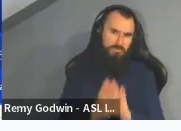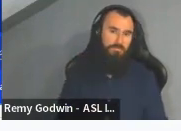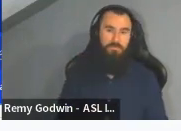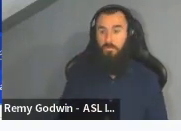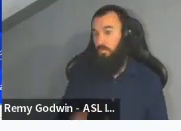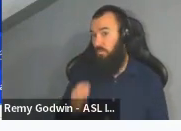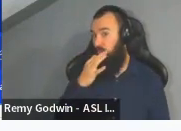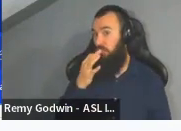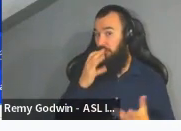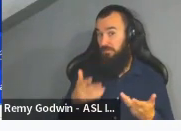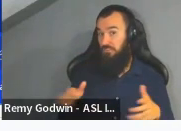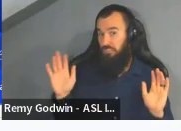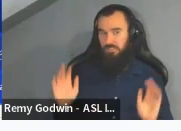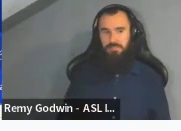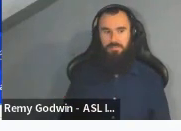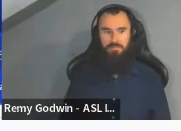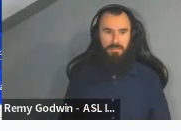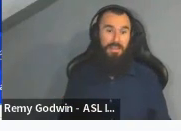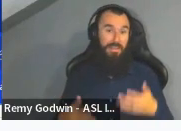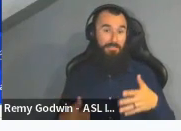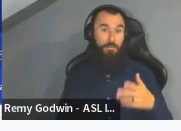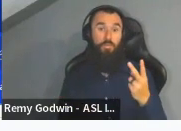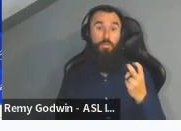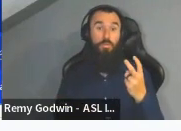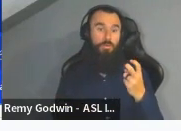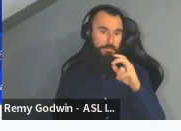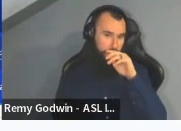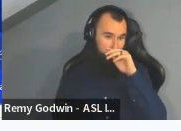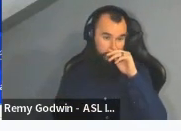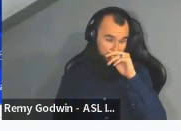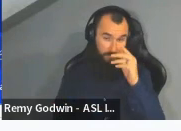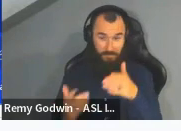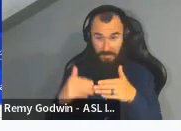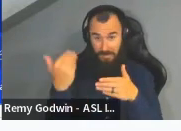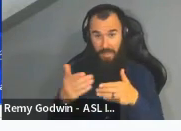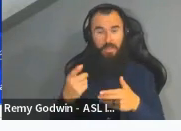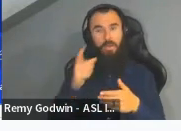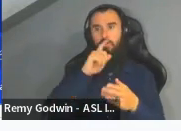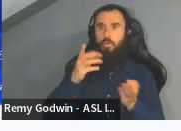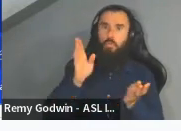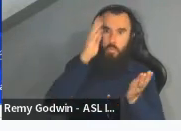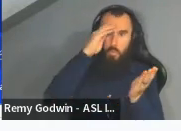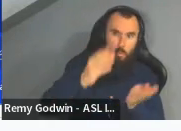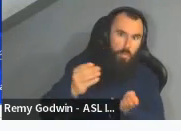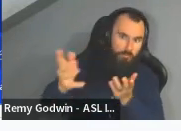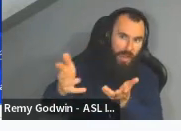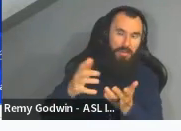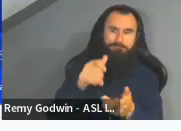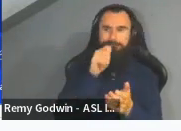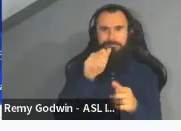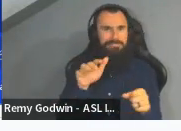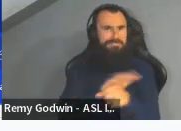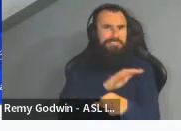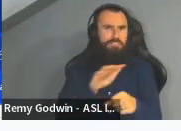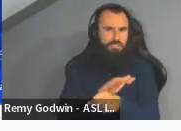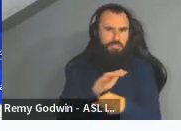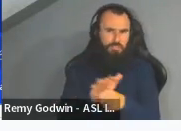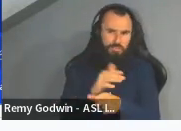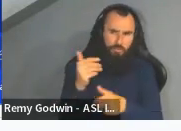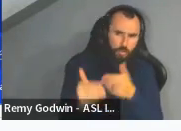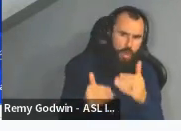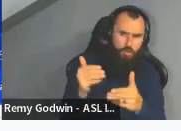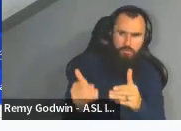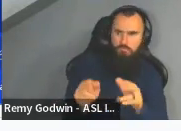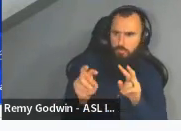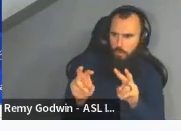done. I think there's only two more here. The next one is for providing insufficient progress monitoring. This is